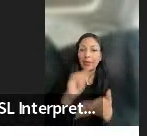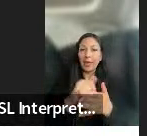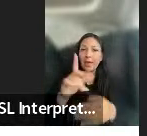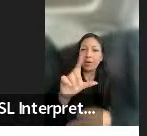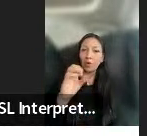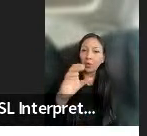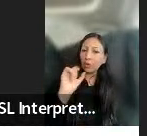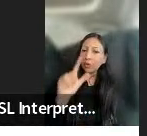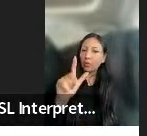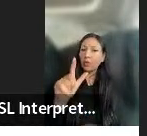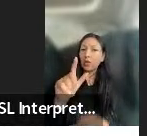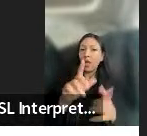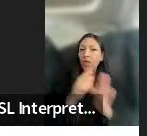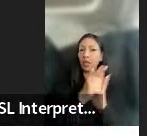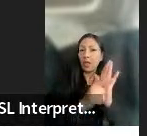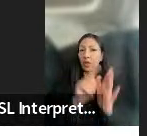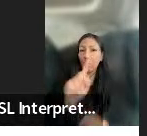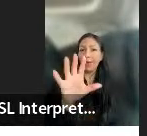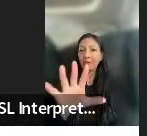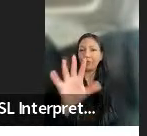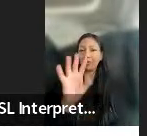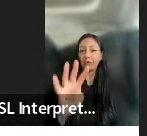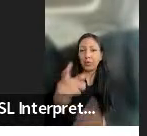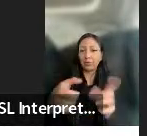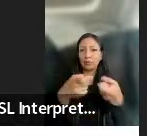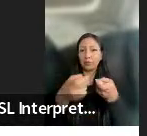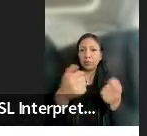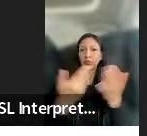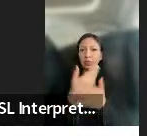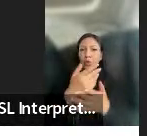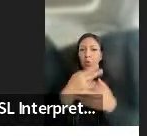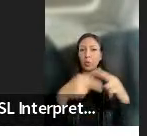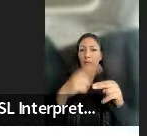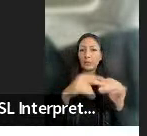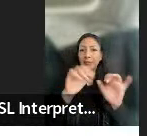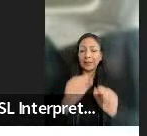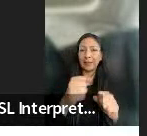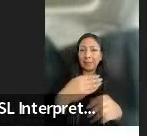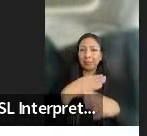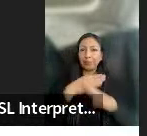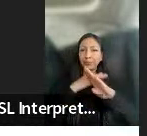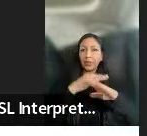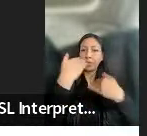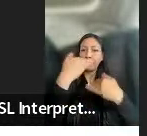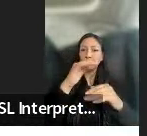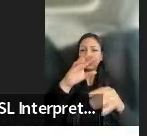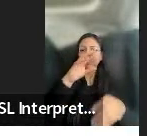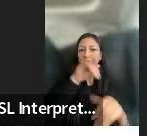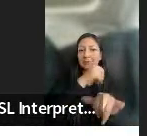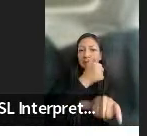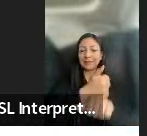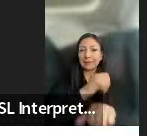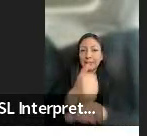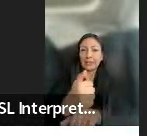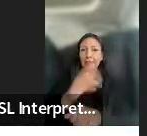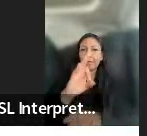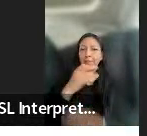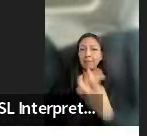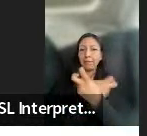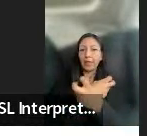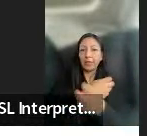154, regulates new buildings by prohibiting them from installing fossil fuel equipment going